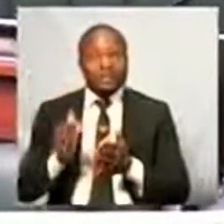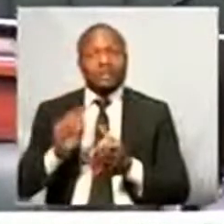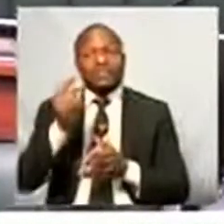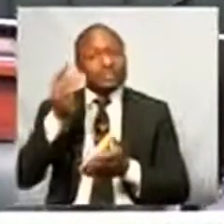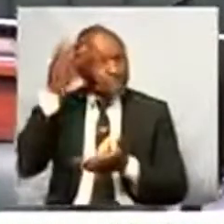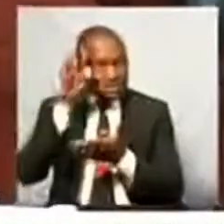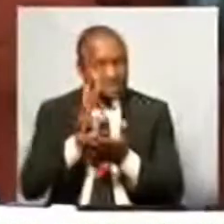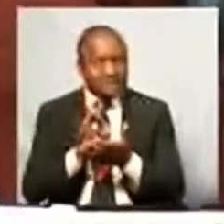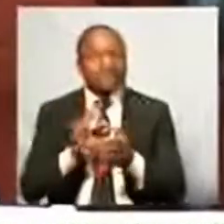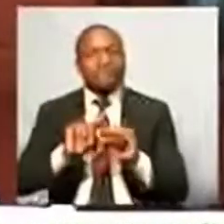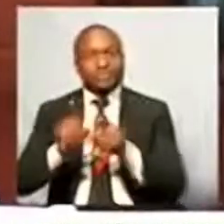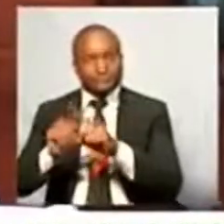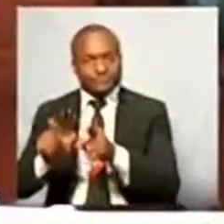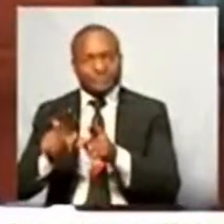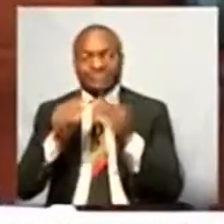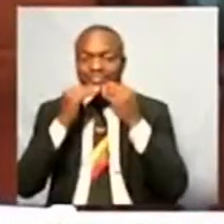Speaker.